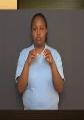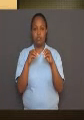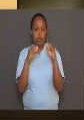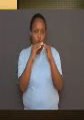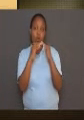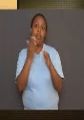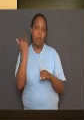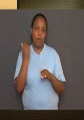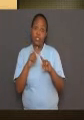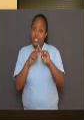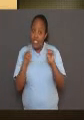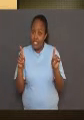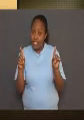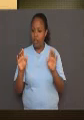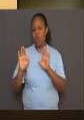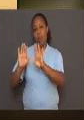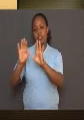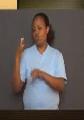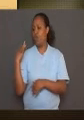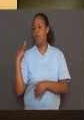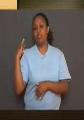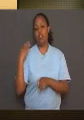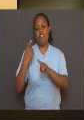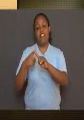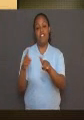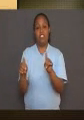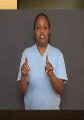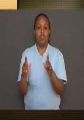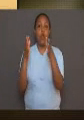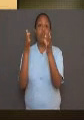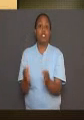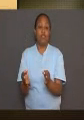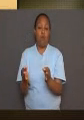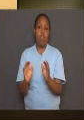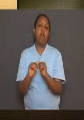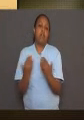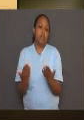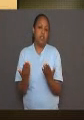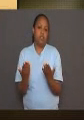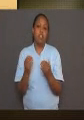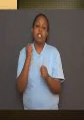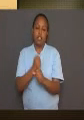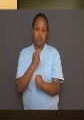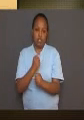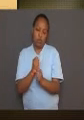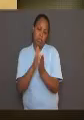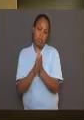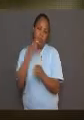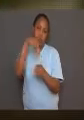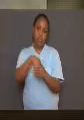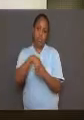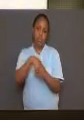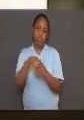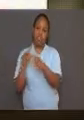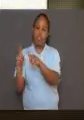but their personal differences determine how well they will do in school.